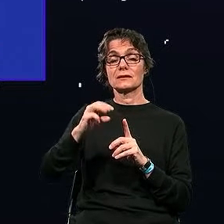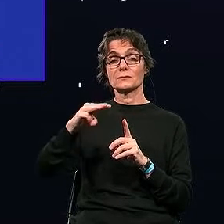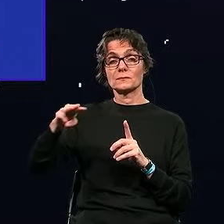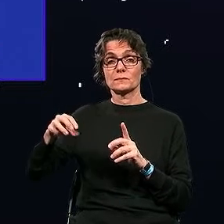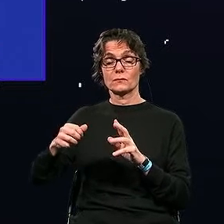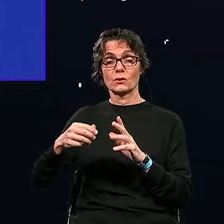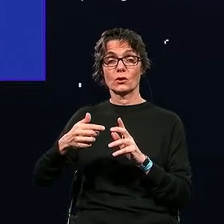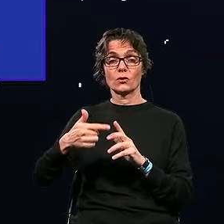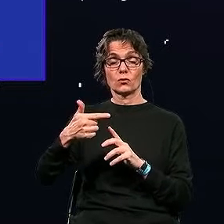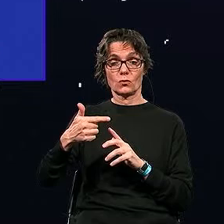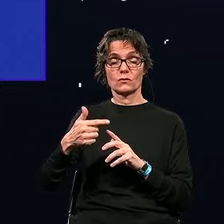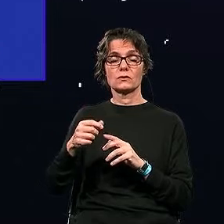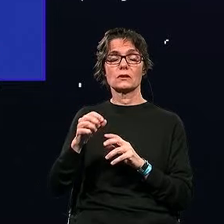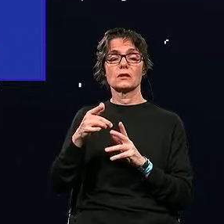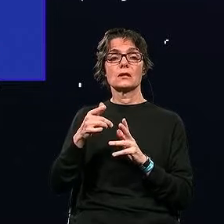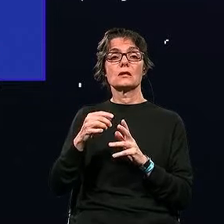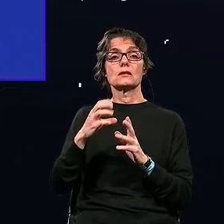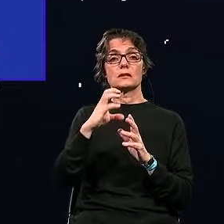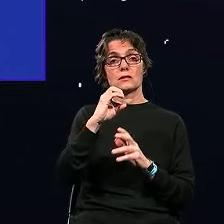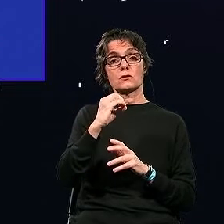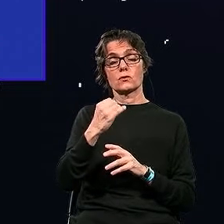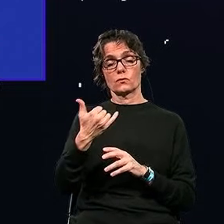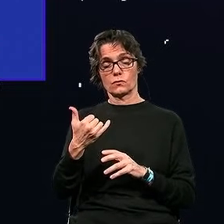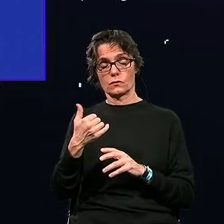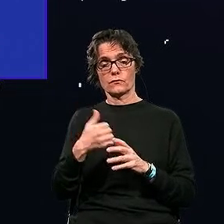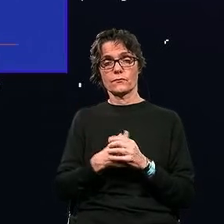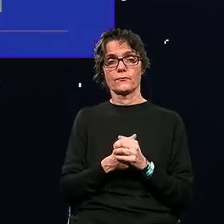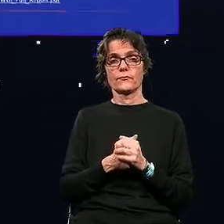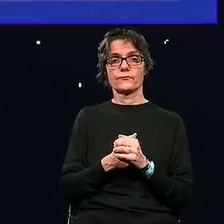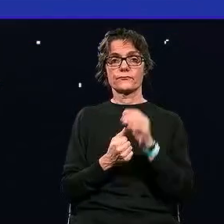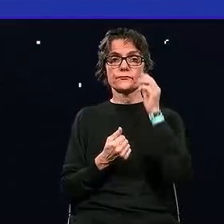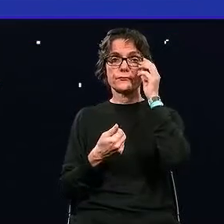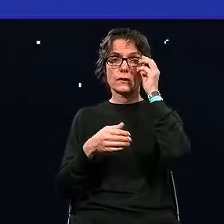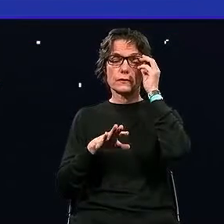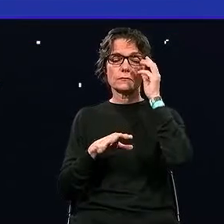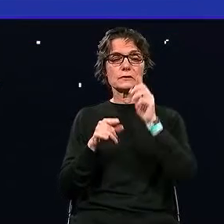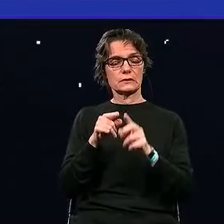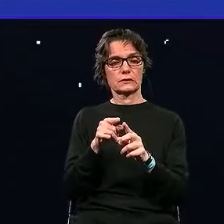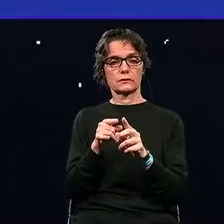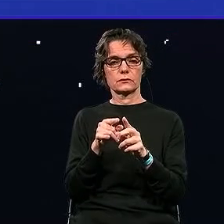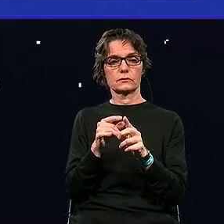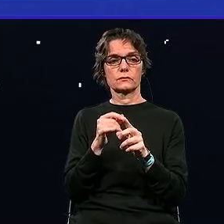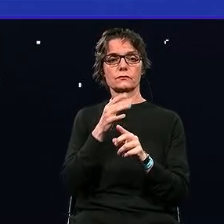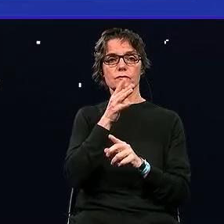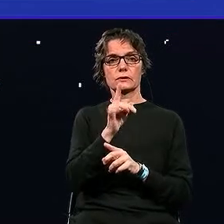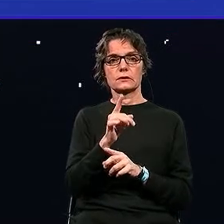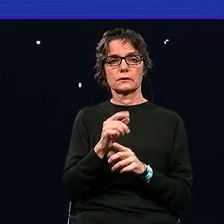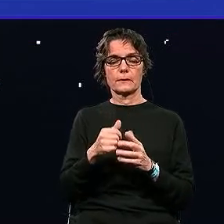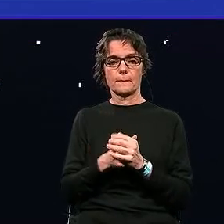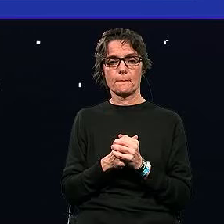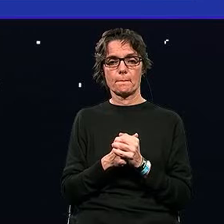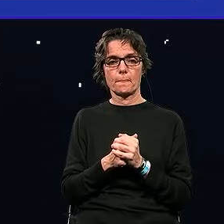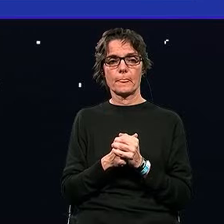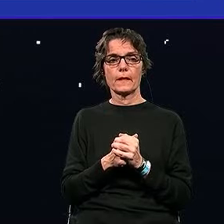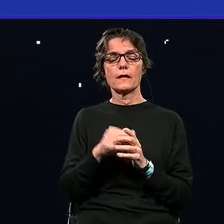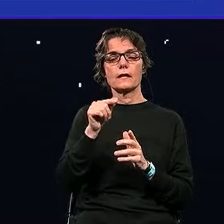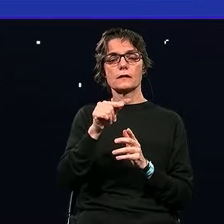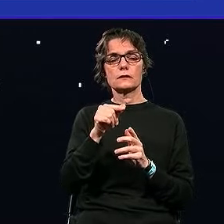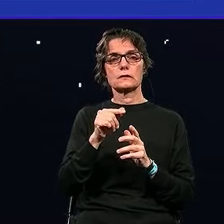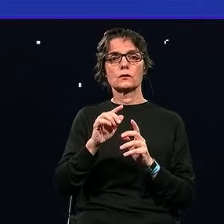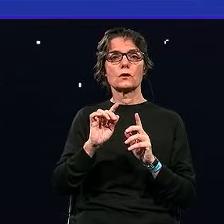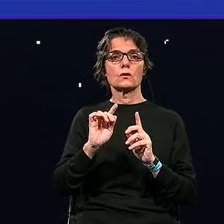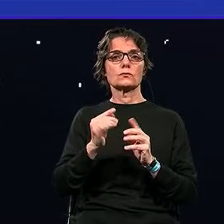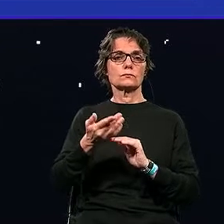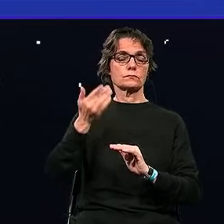400 gigatons of carbon dioxide into the atmosphere. Now, of course, it's not quite that. This is from the beginning